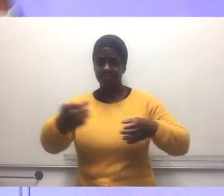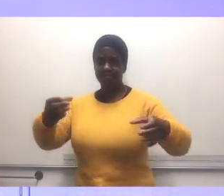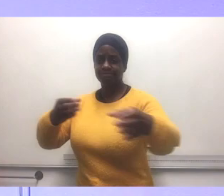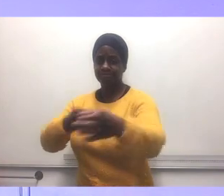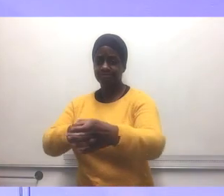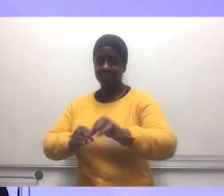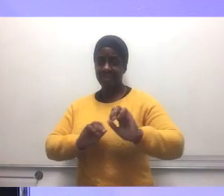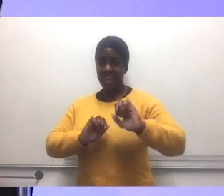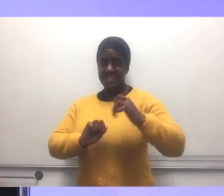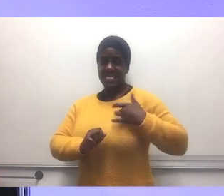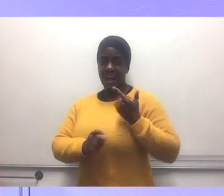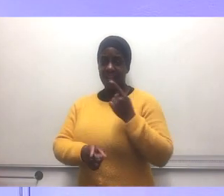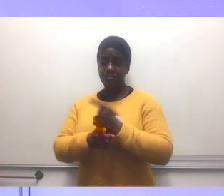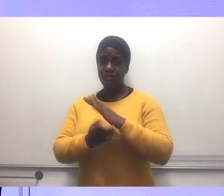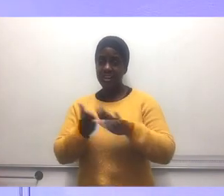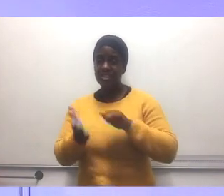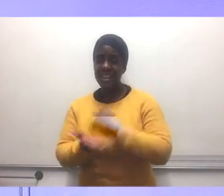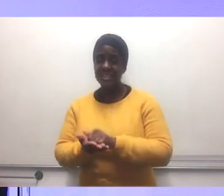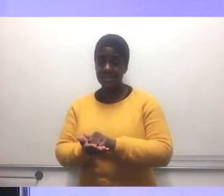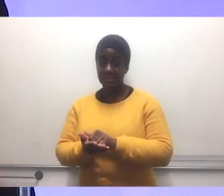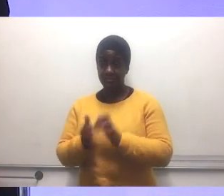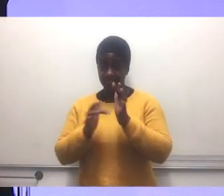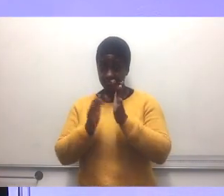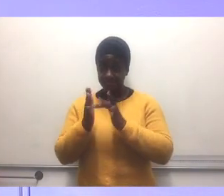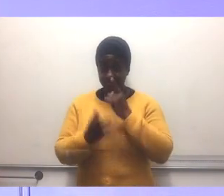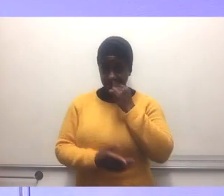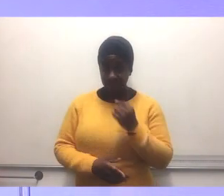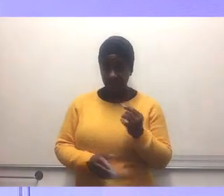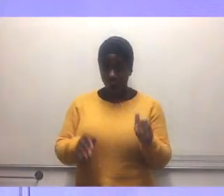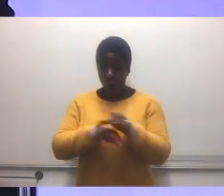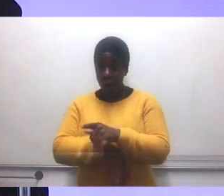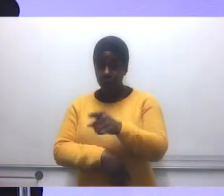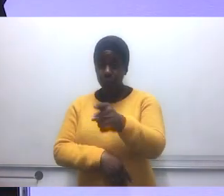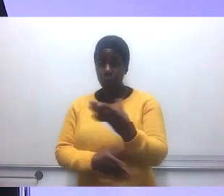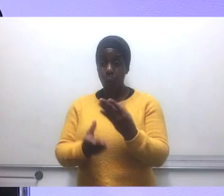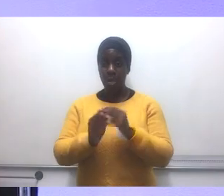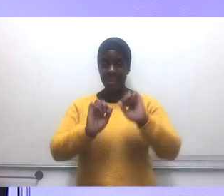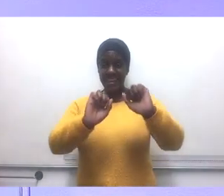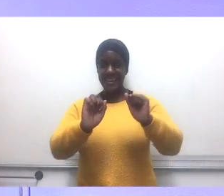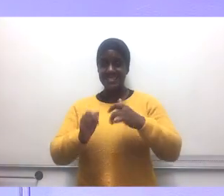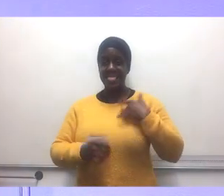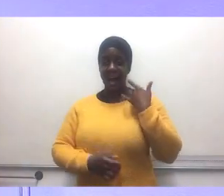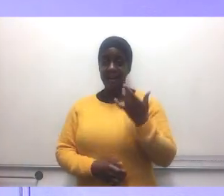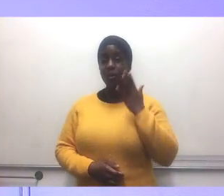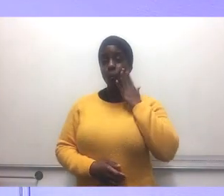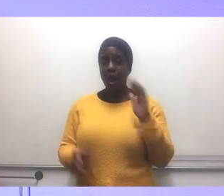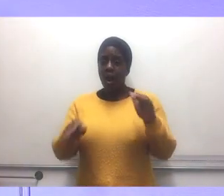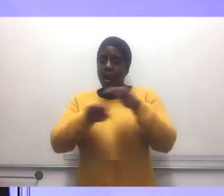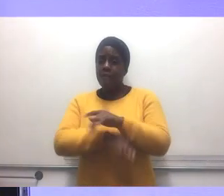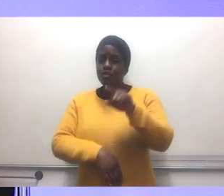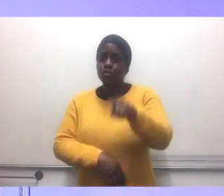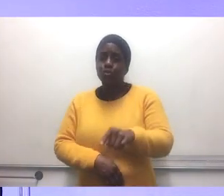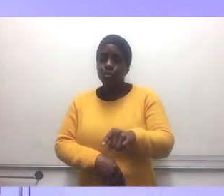of righteousness. Tonight, Jesus can cover you with his life. And when he covers